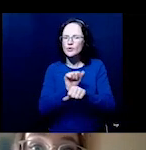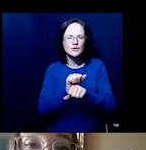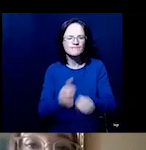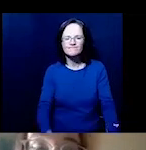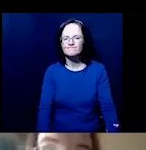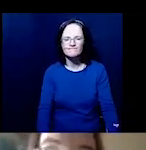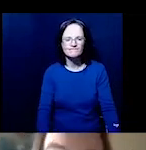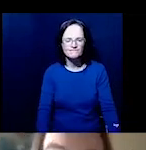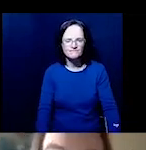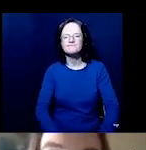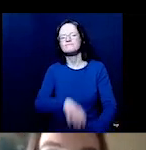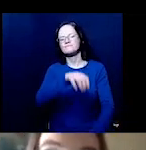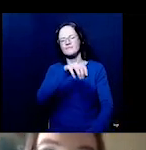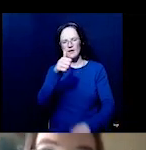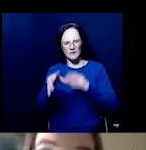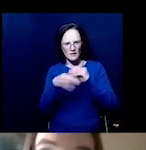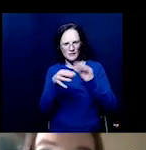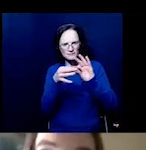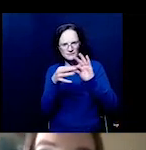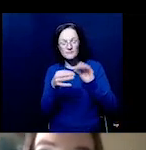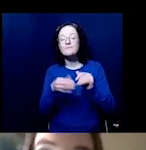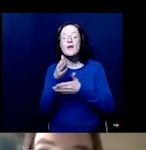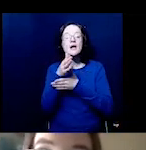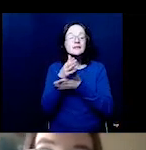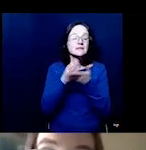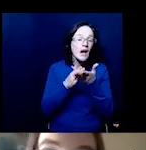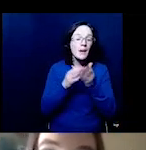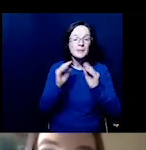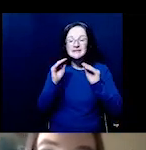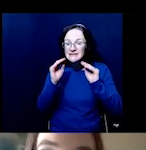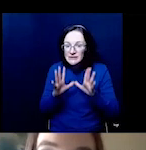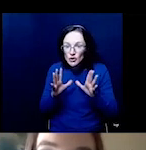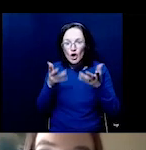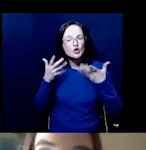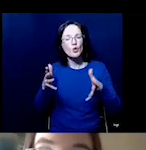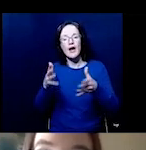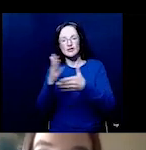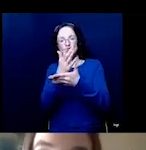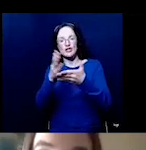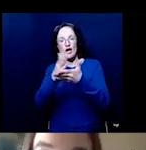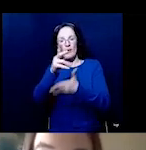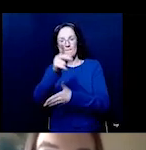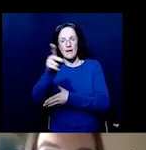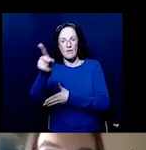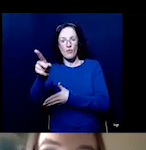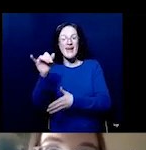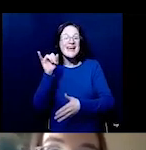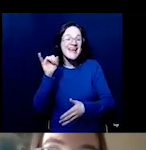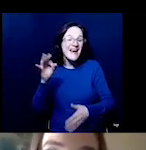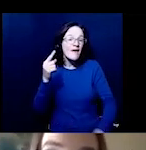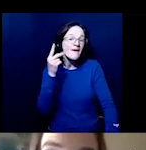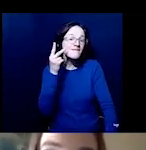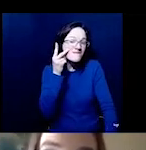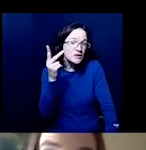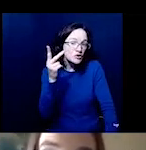Okay, something was on the chat. Some teachers doesn't want to share his PowerPoint, and it's really hard when you have a visual impairment. I tried